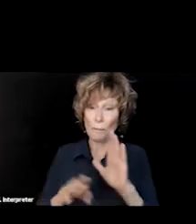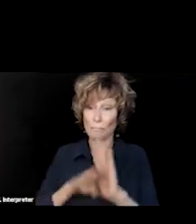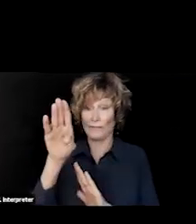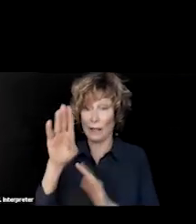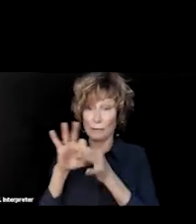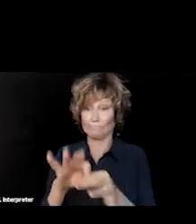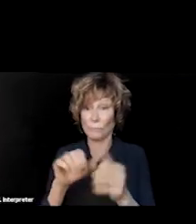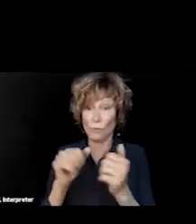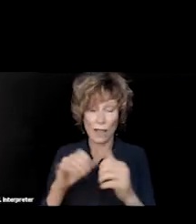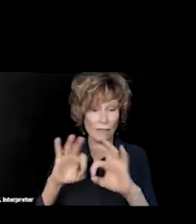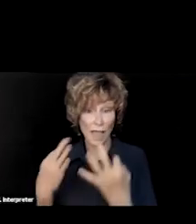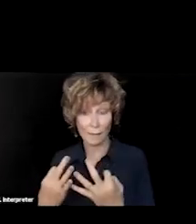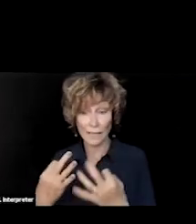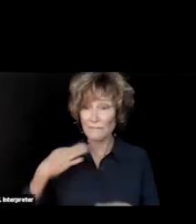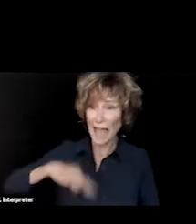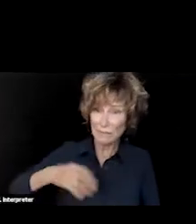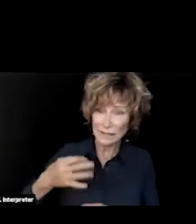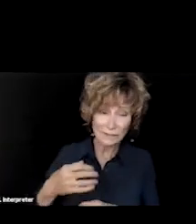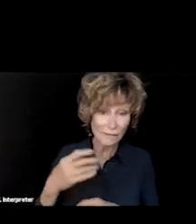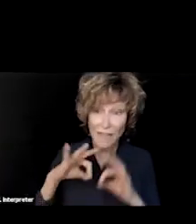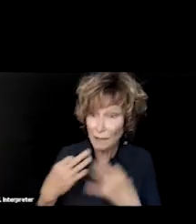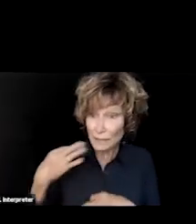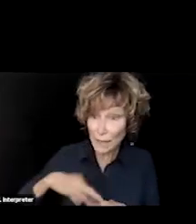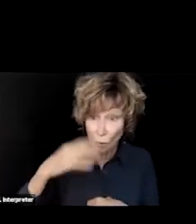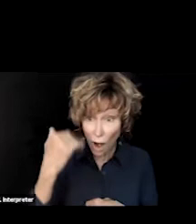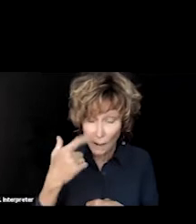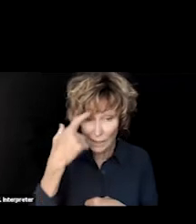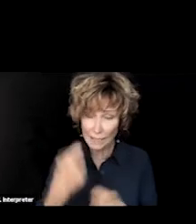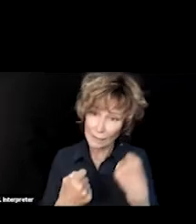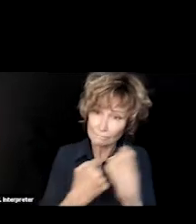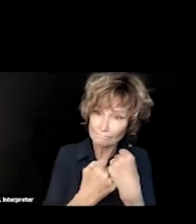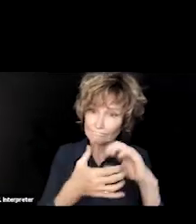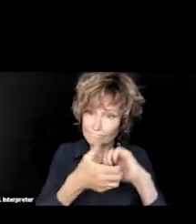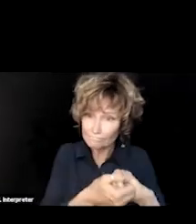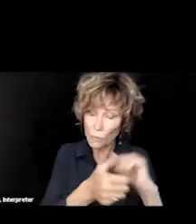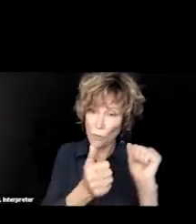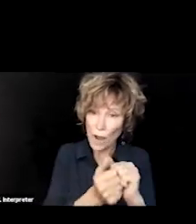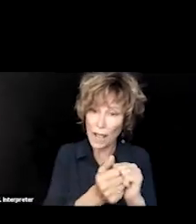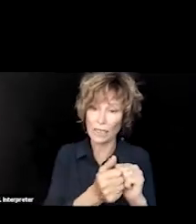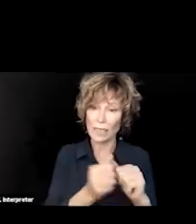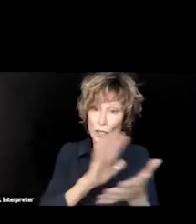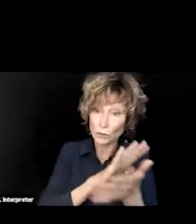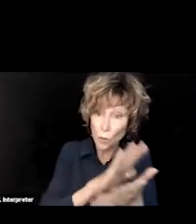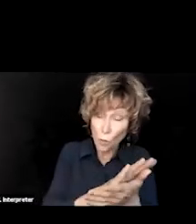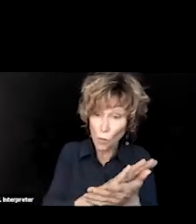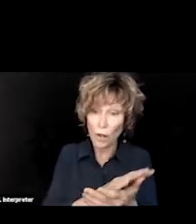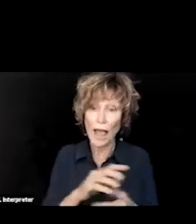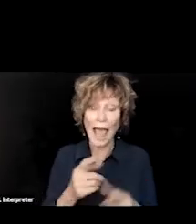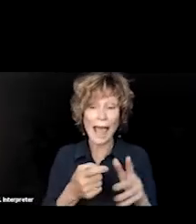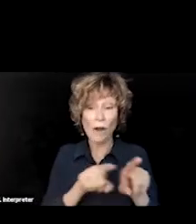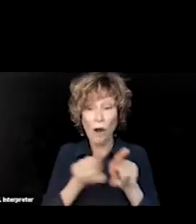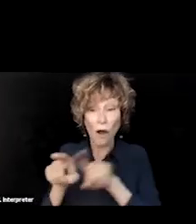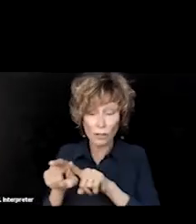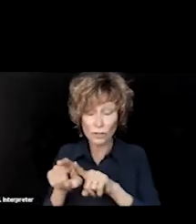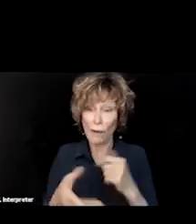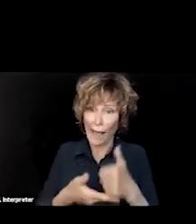Second, families benefit because they can join forces with school personnel and reinforce school-sponsored initiatives.